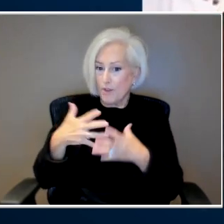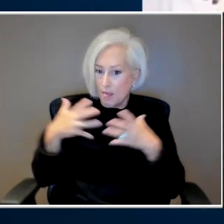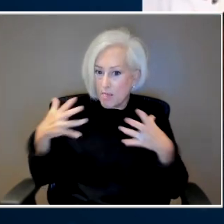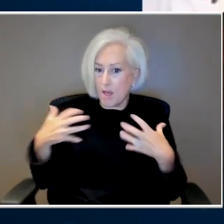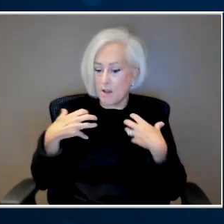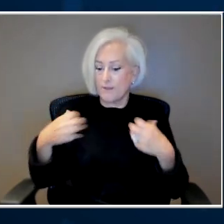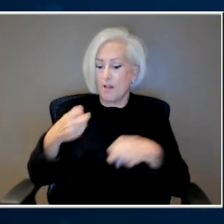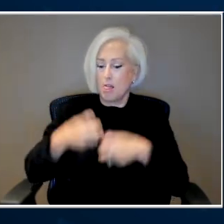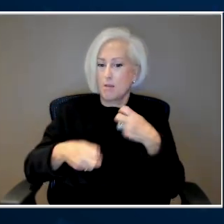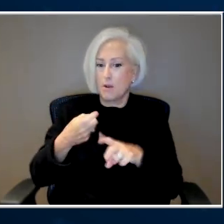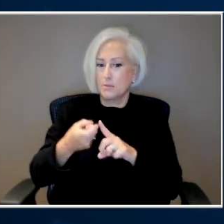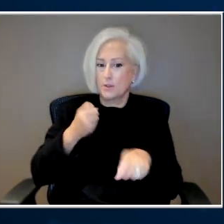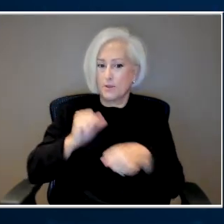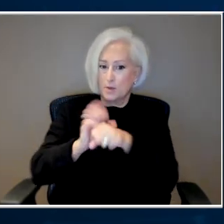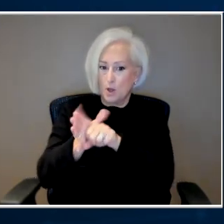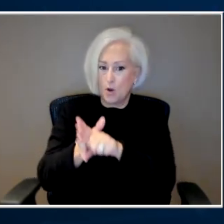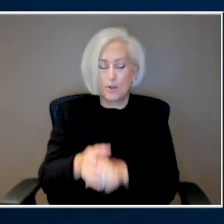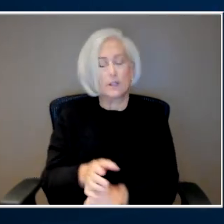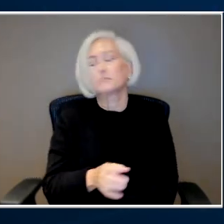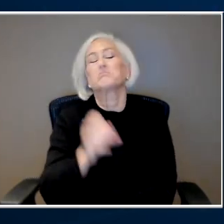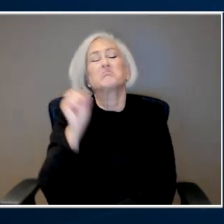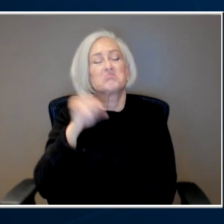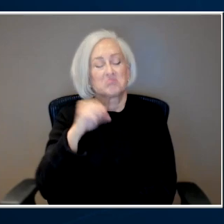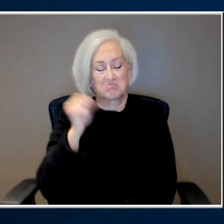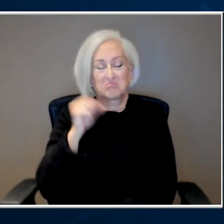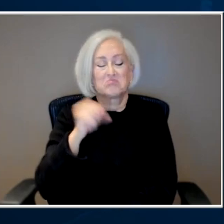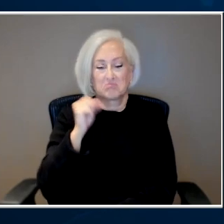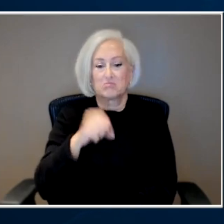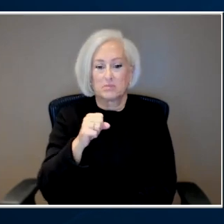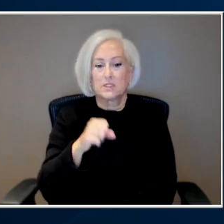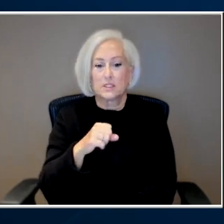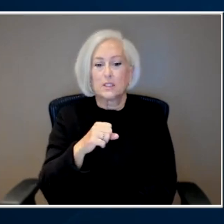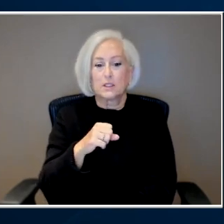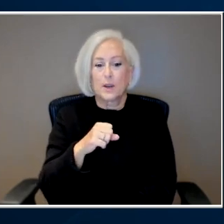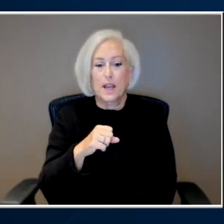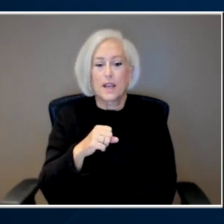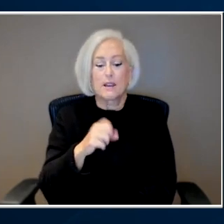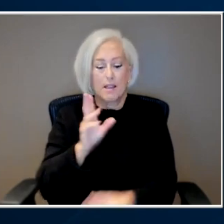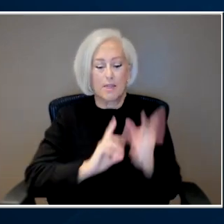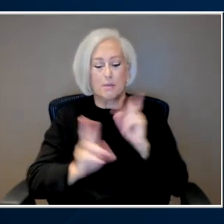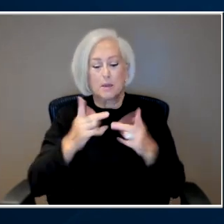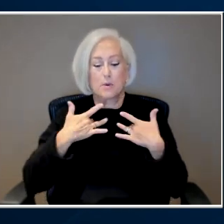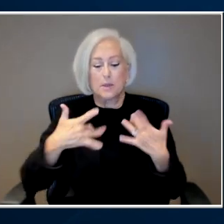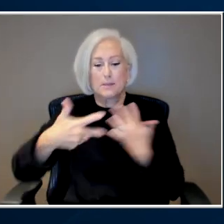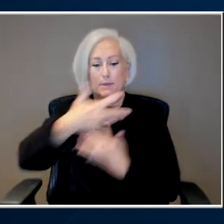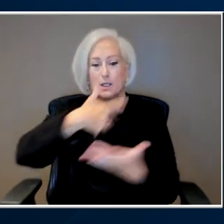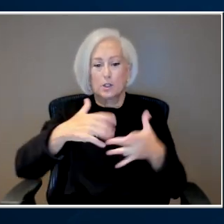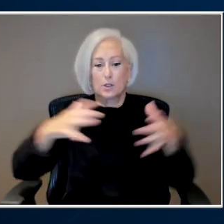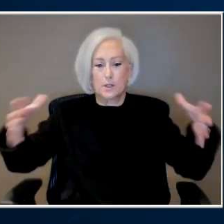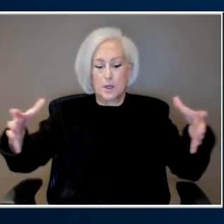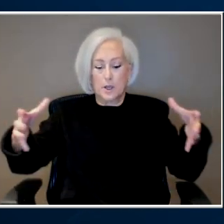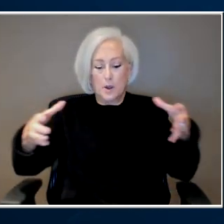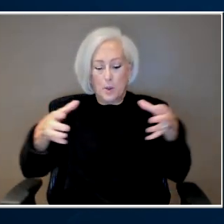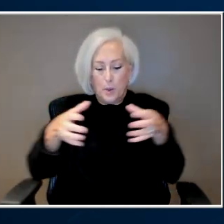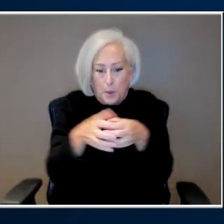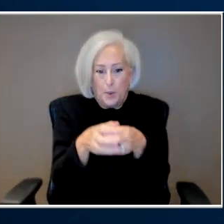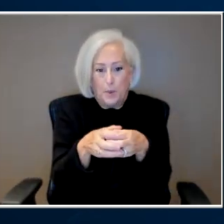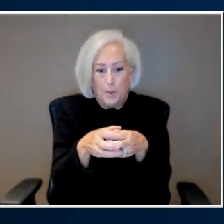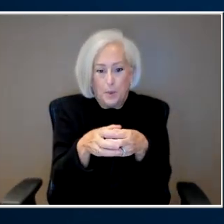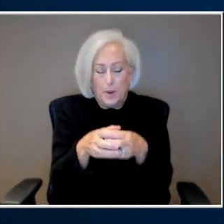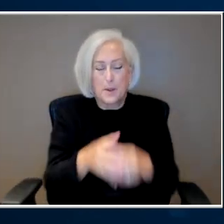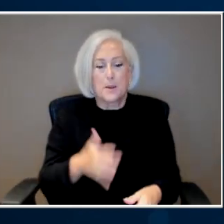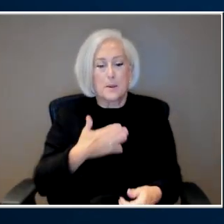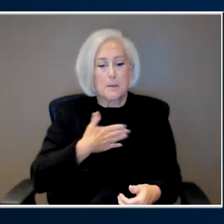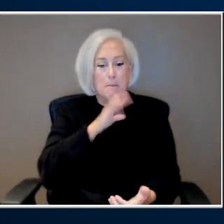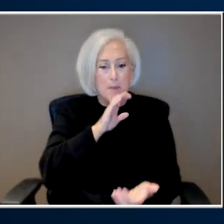Yeah, we've definitely closed in our bubble. My It consists of just my wife and